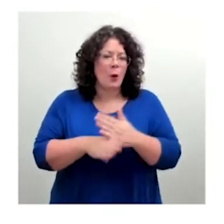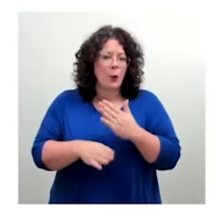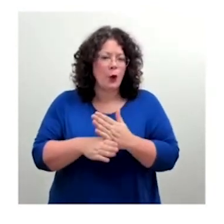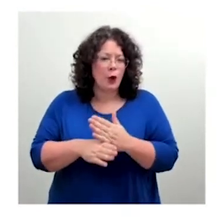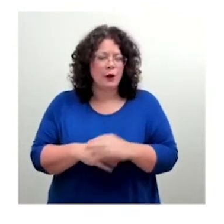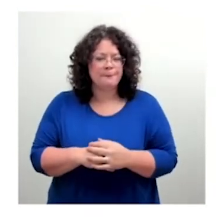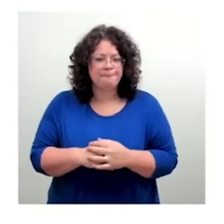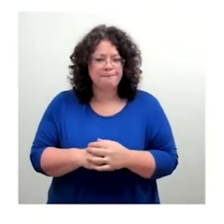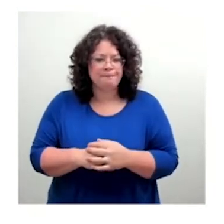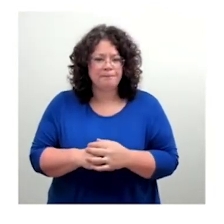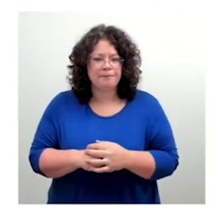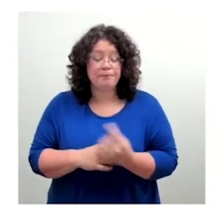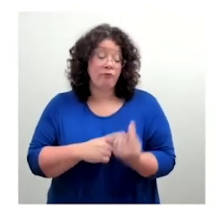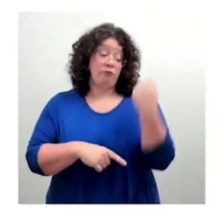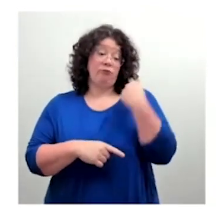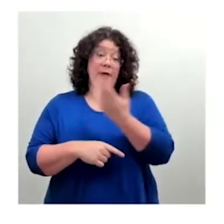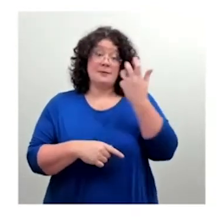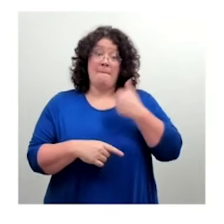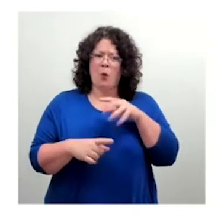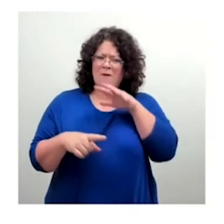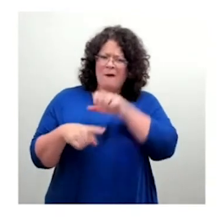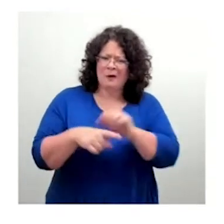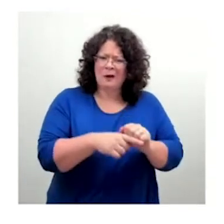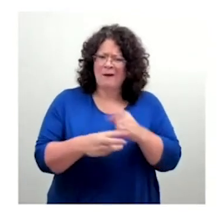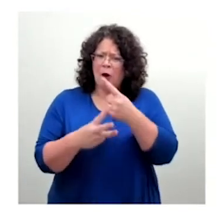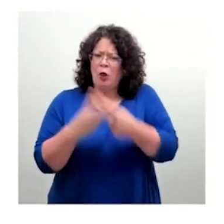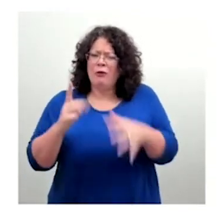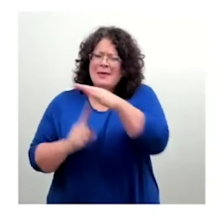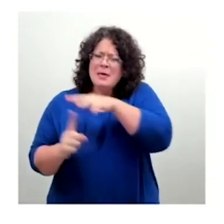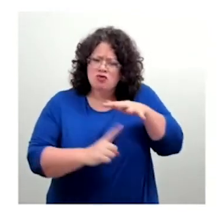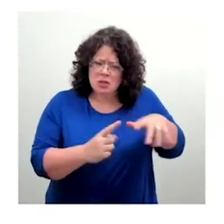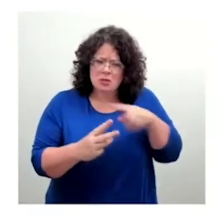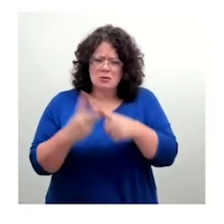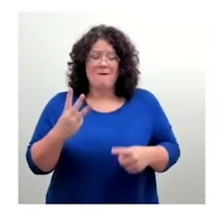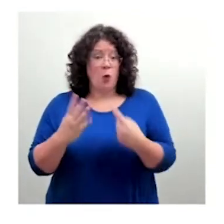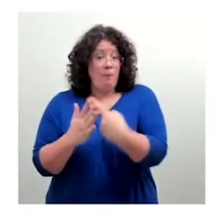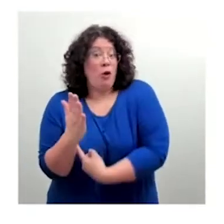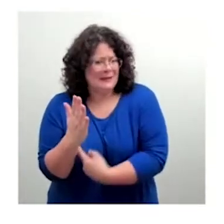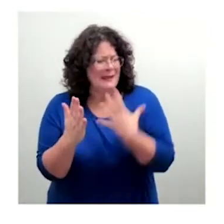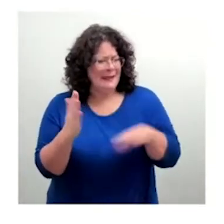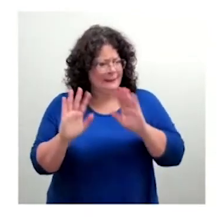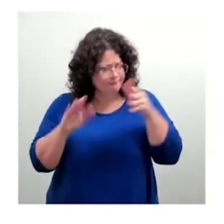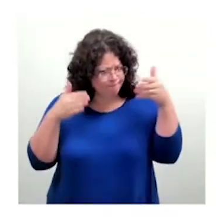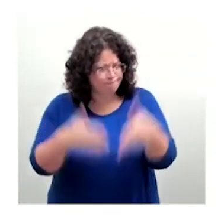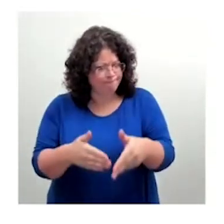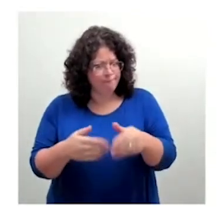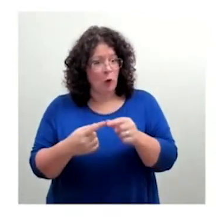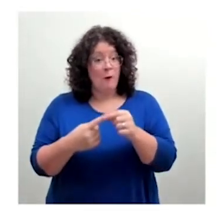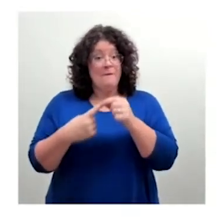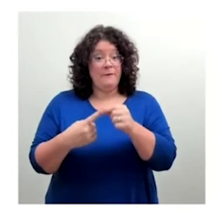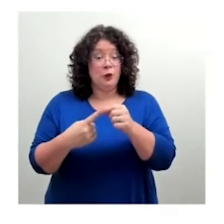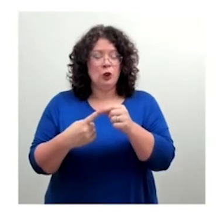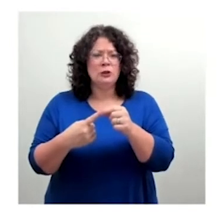practice. 2 is around access, commissioning, and procurement. So this talks to issues around affordability,